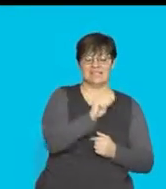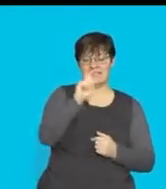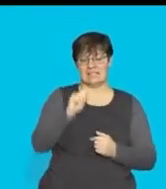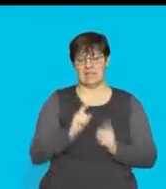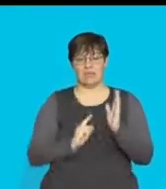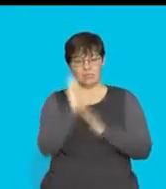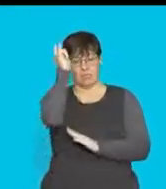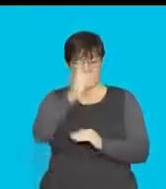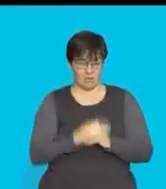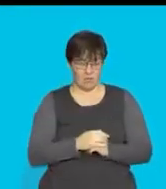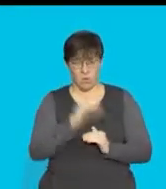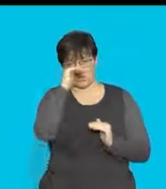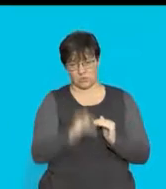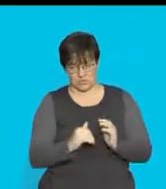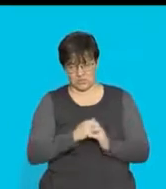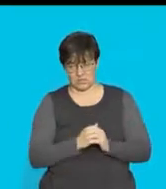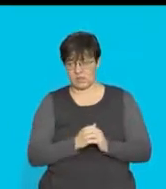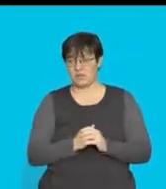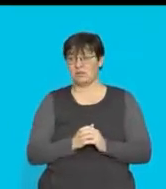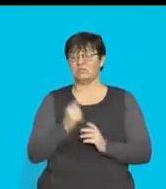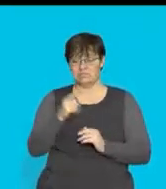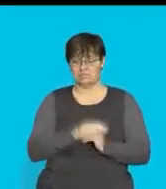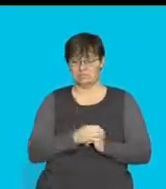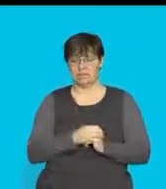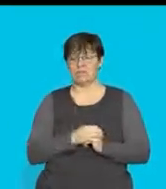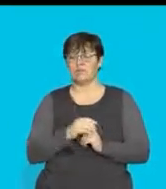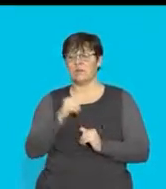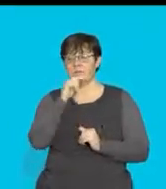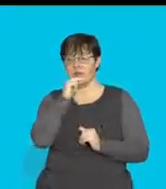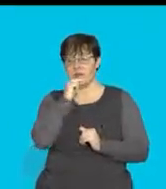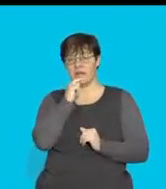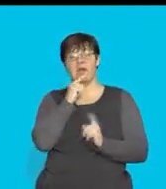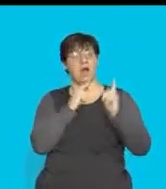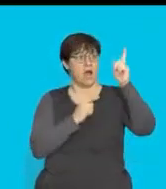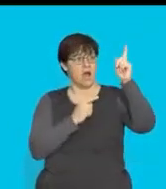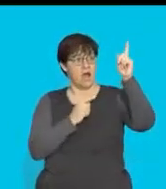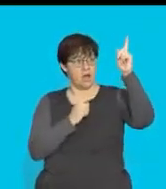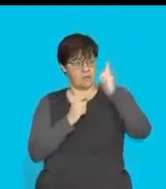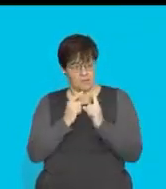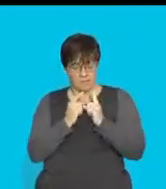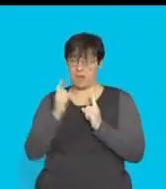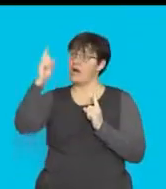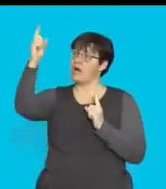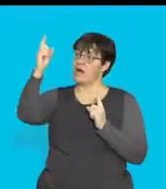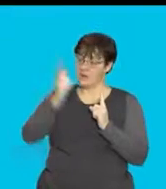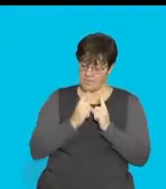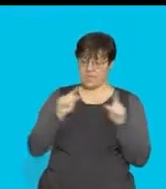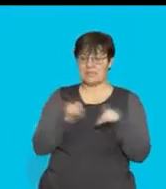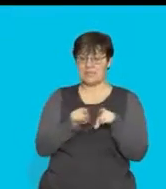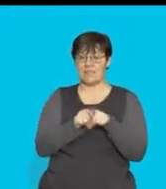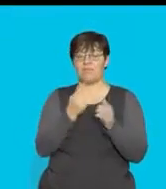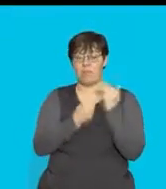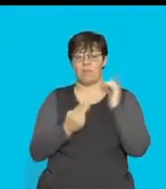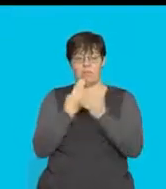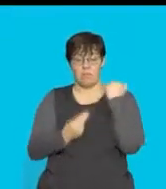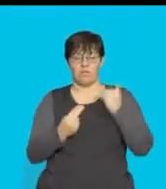at the characteristic of height, that is a homozygous allele, which means that this individual has inherited the